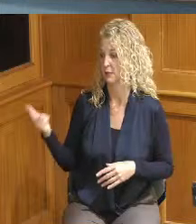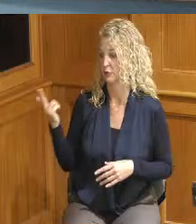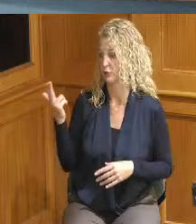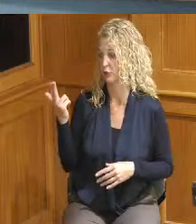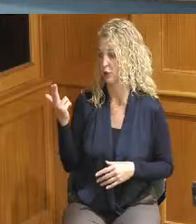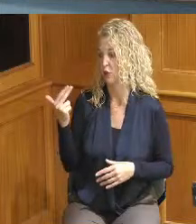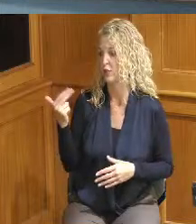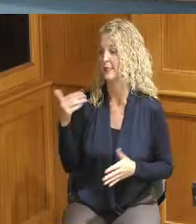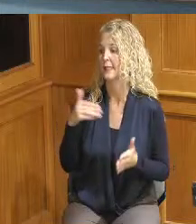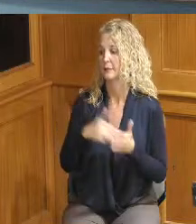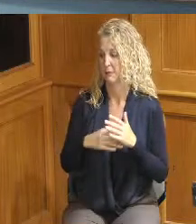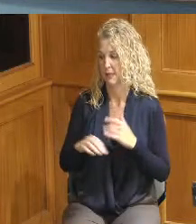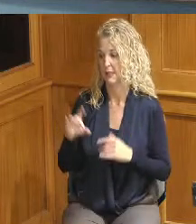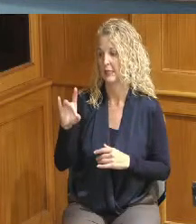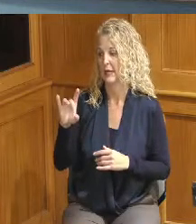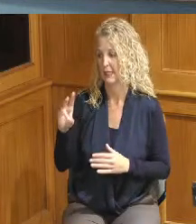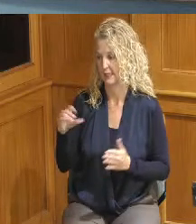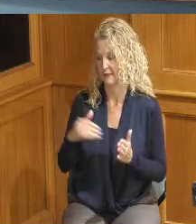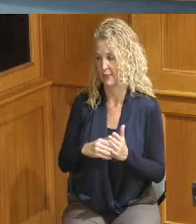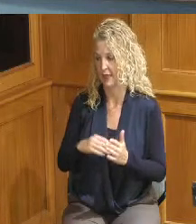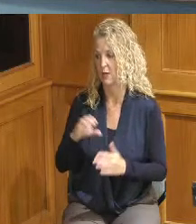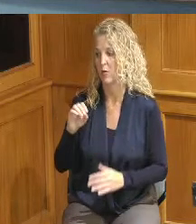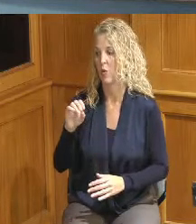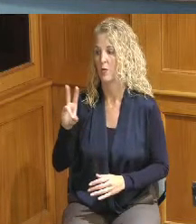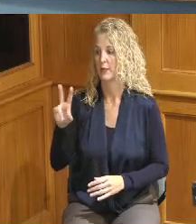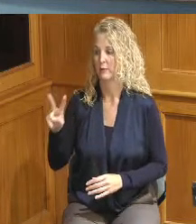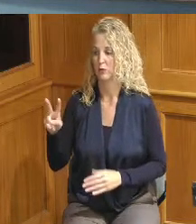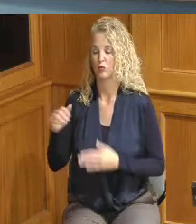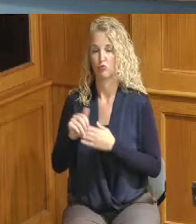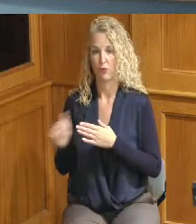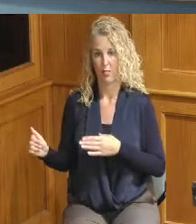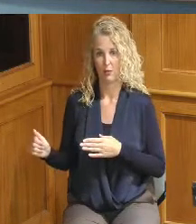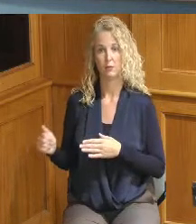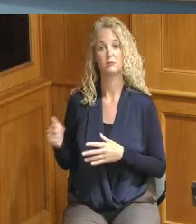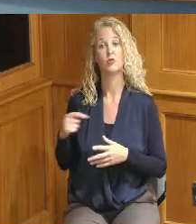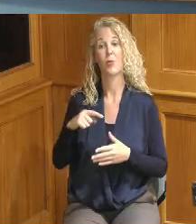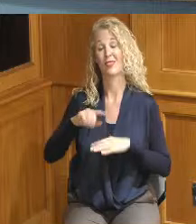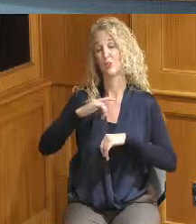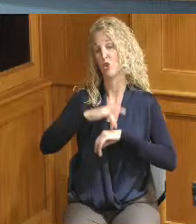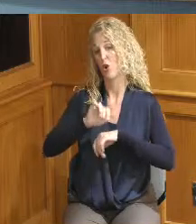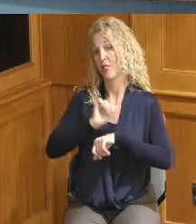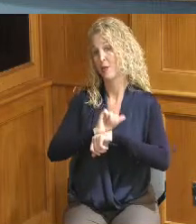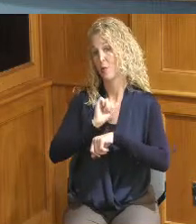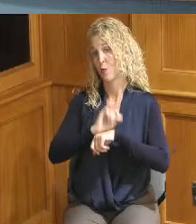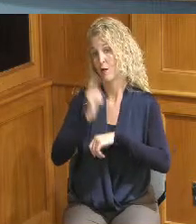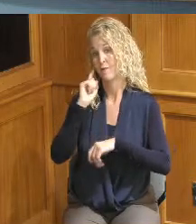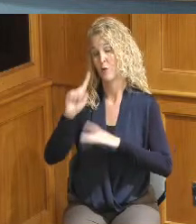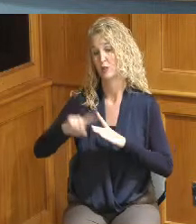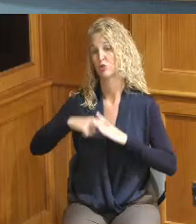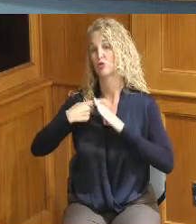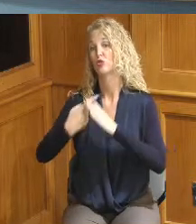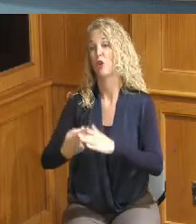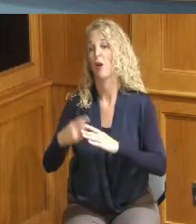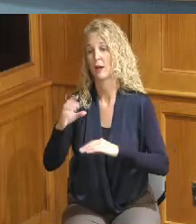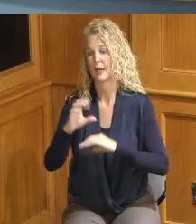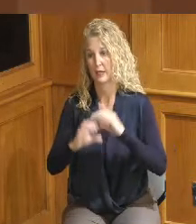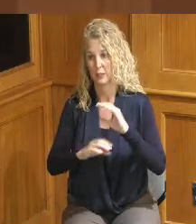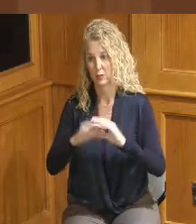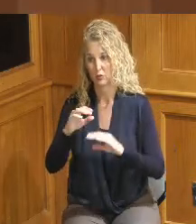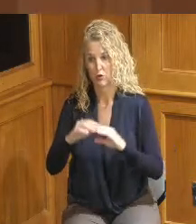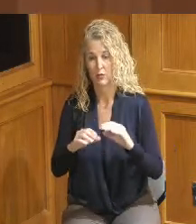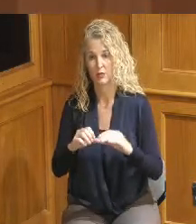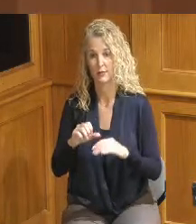$13,087,072. This requested funding will be used for an early work package to begin on-site construction work. This will include site